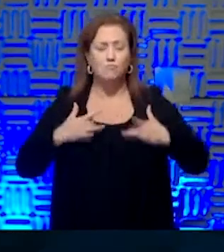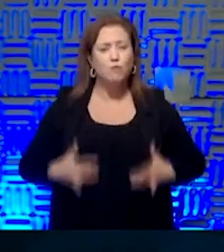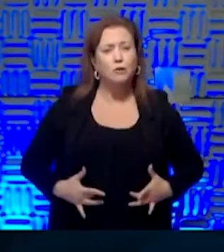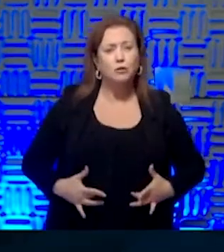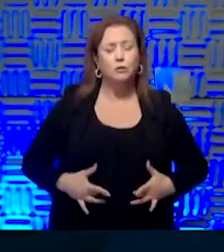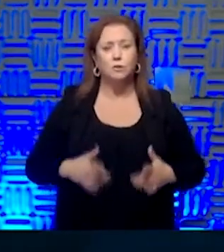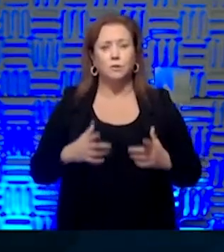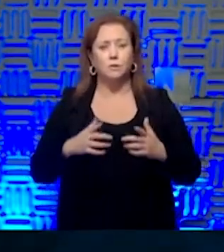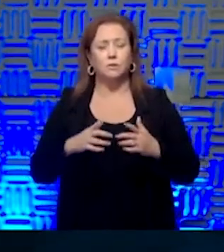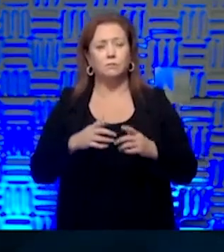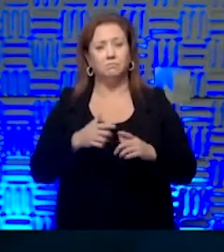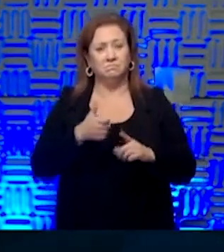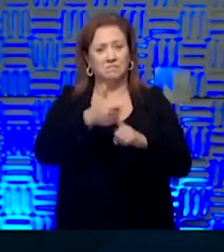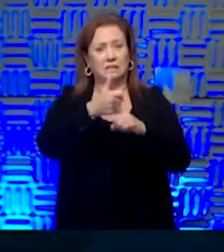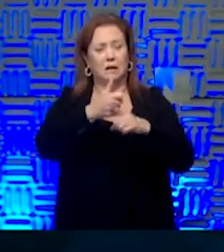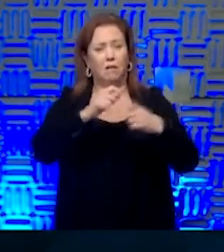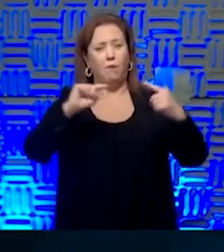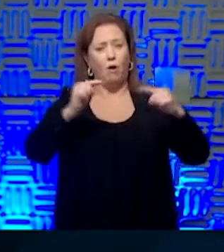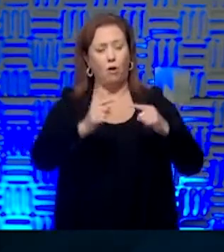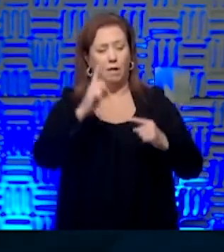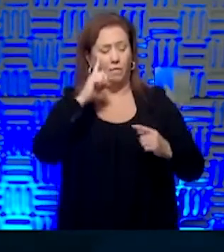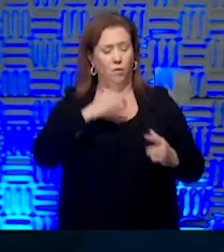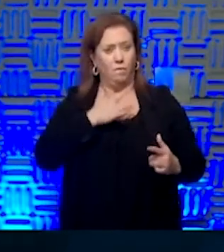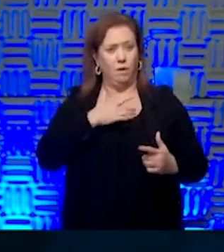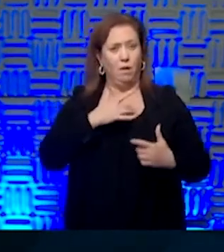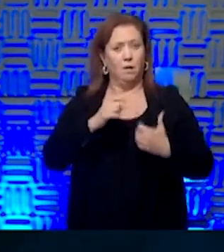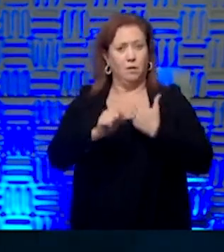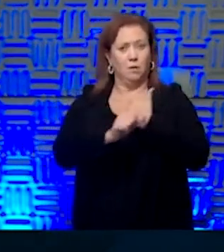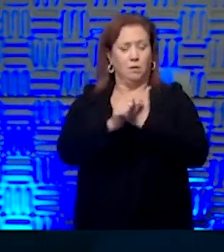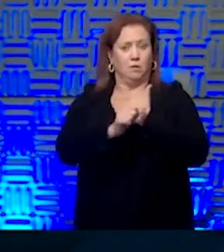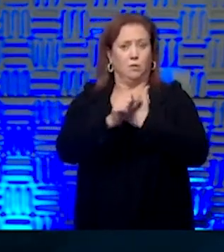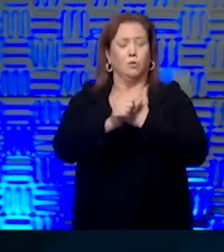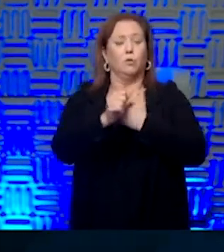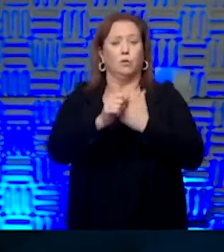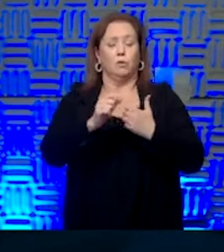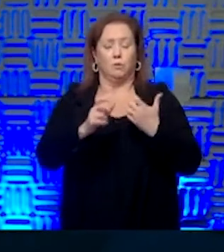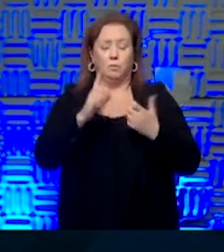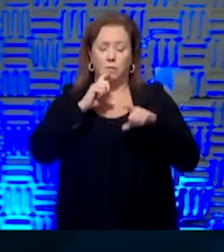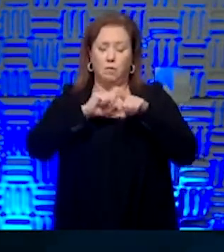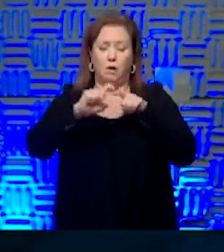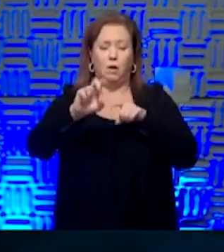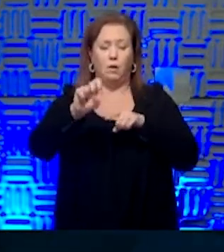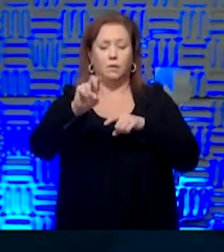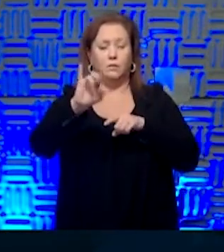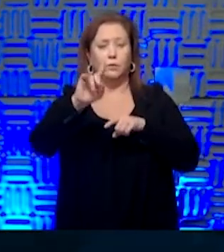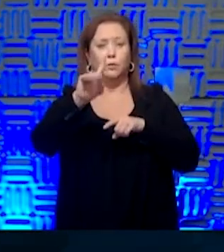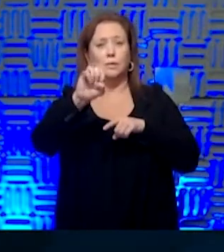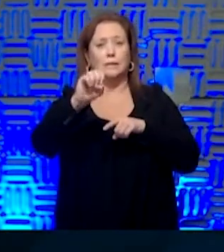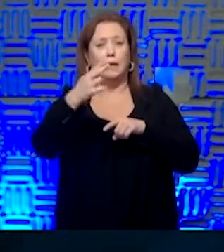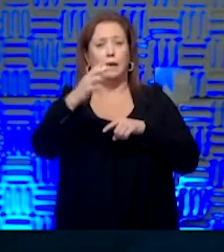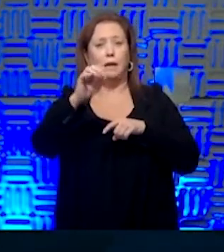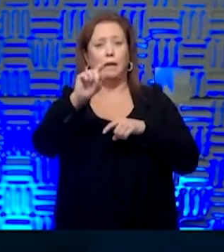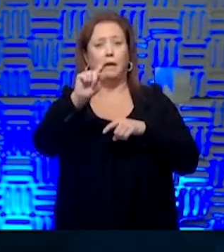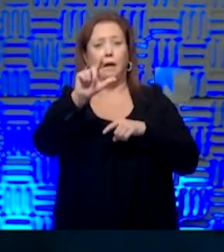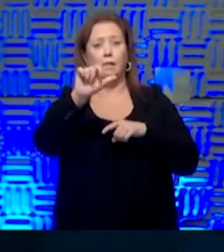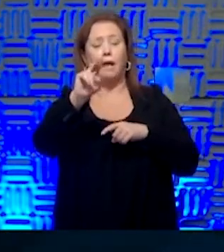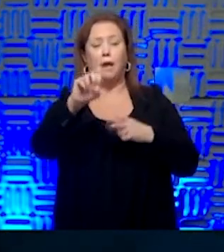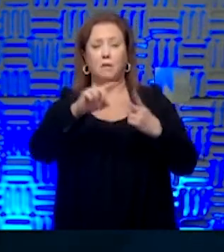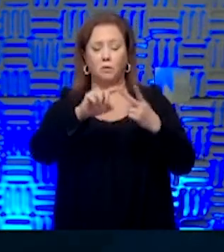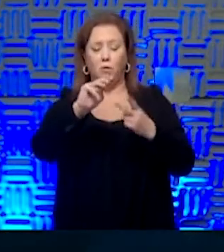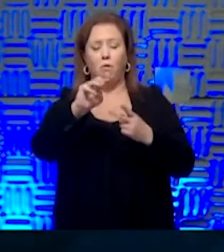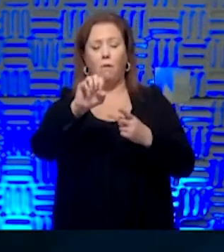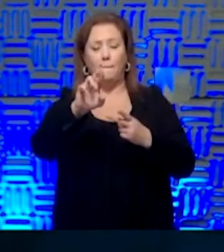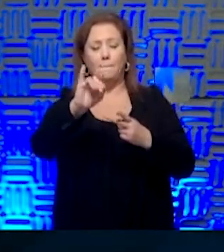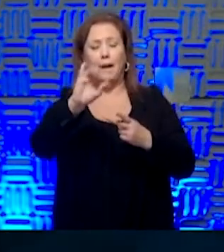ask questions about self-harm. And if you're concerned or at risk, give Marillac a call the suicide hotline, take some steps to keep these kids